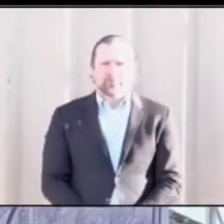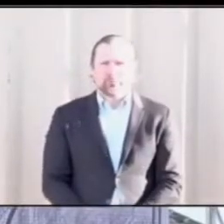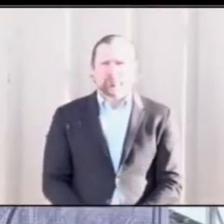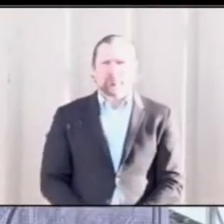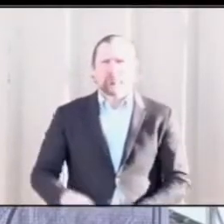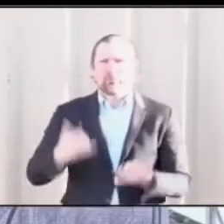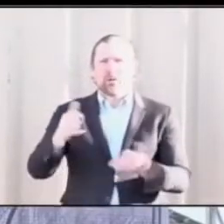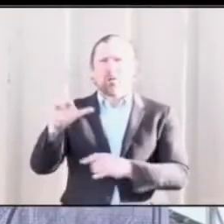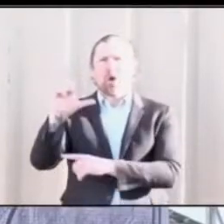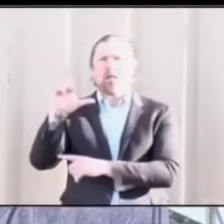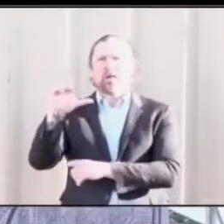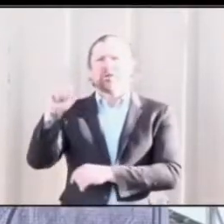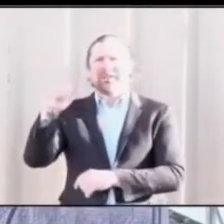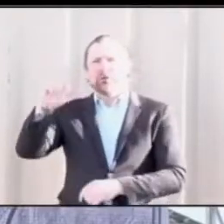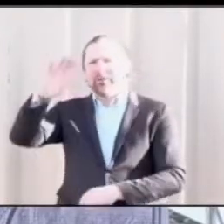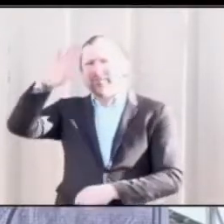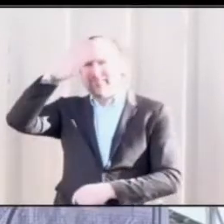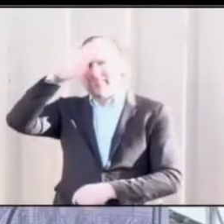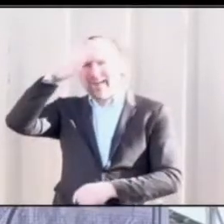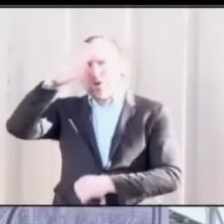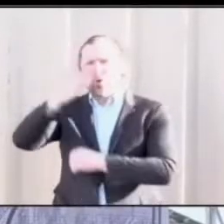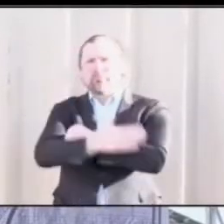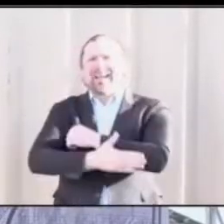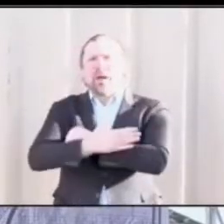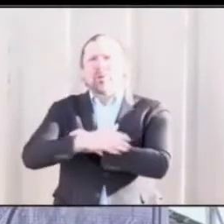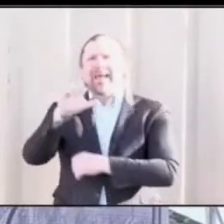Los Angeles County Fire.